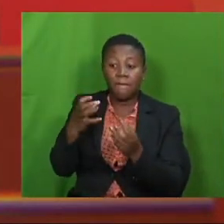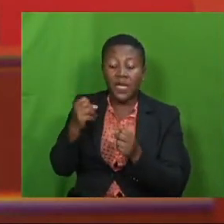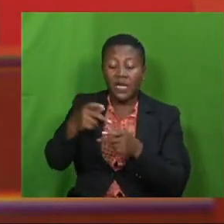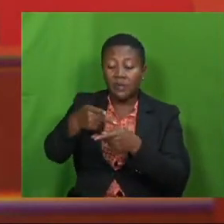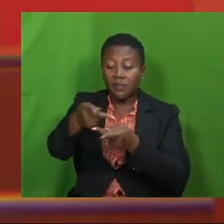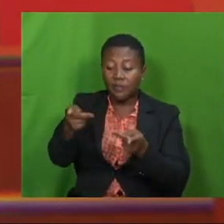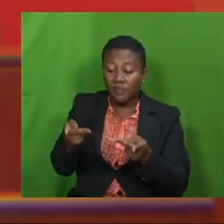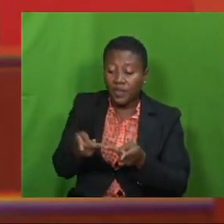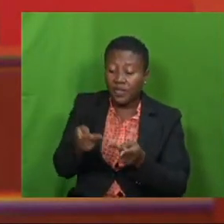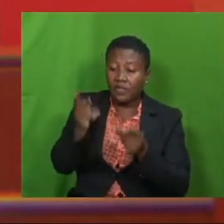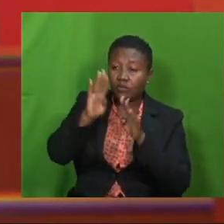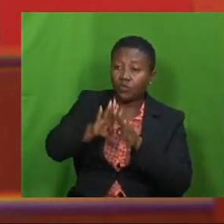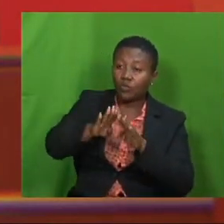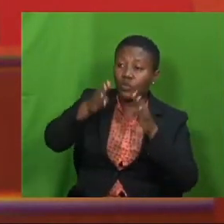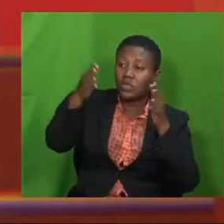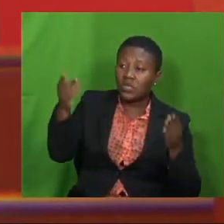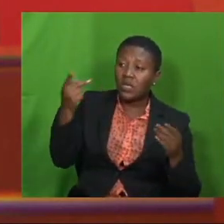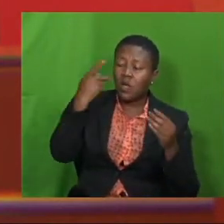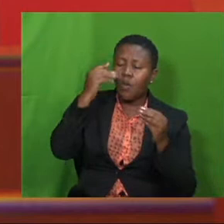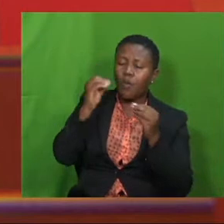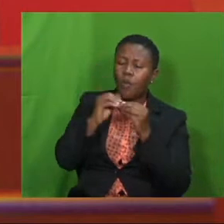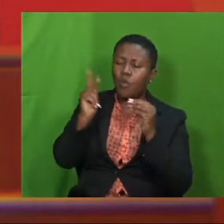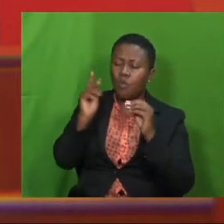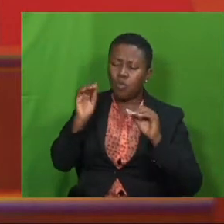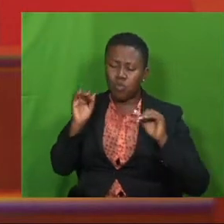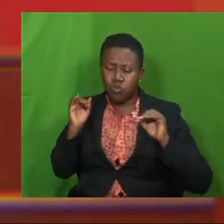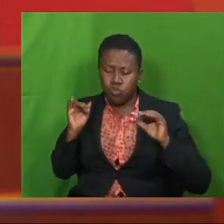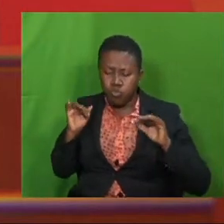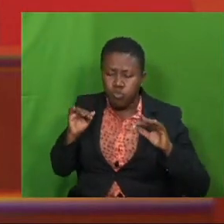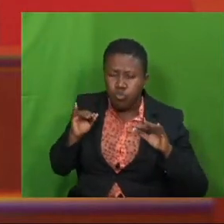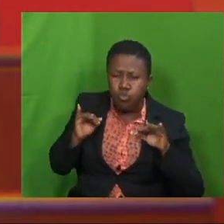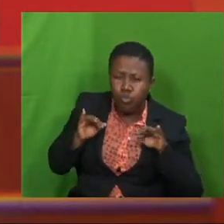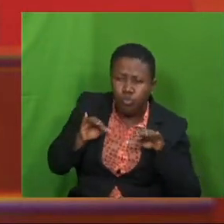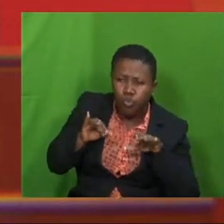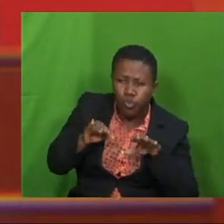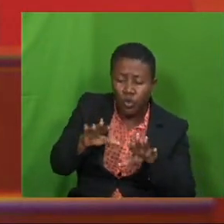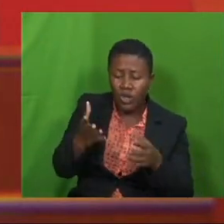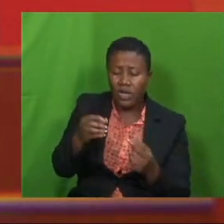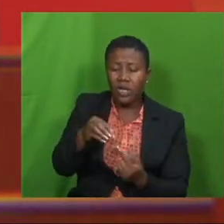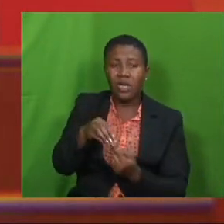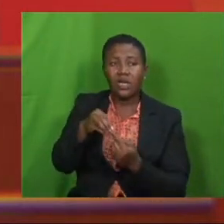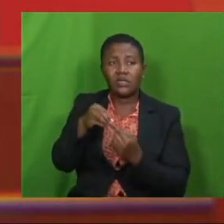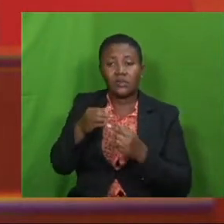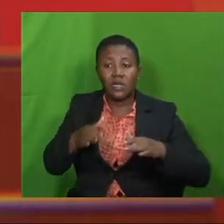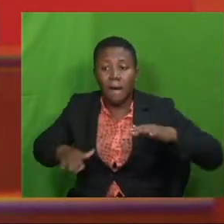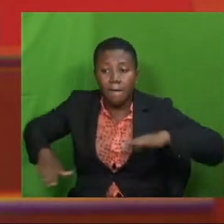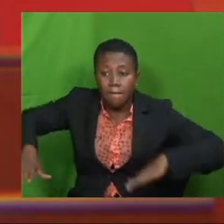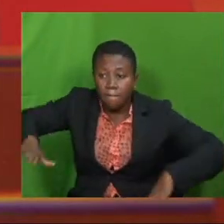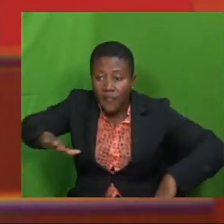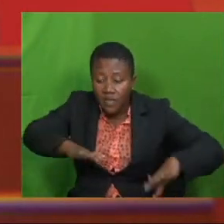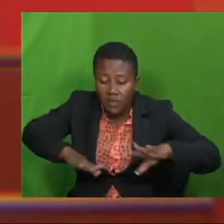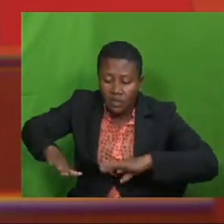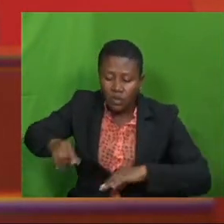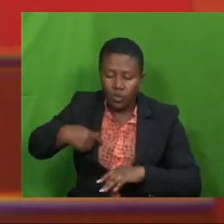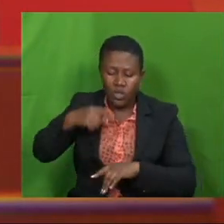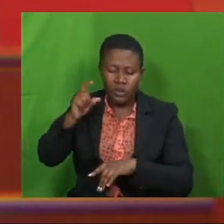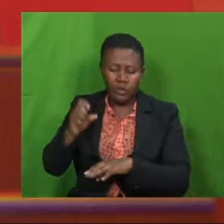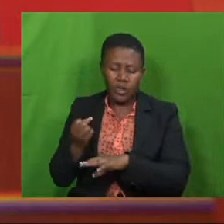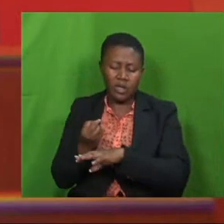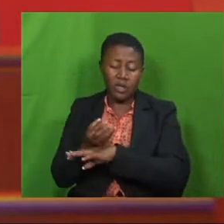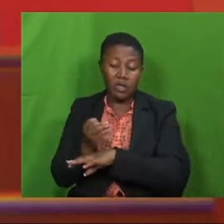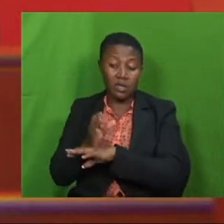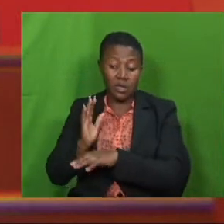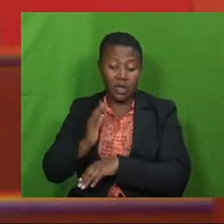the gathering of thousands, particularly our beaches. Let us advise our constituents to endeavor to